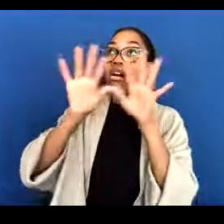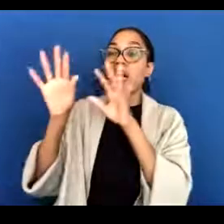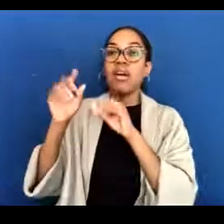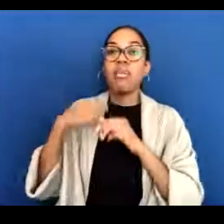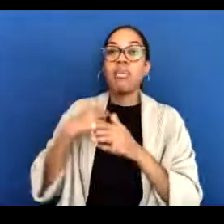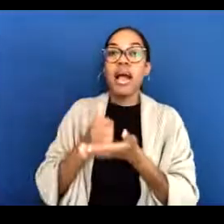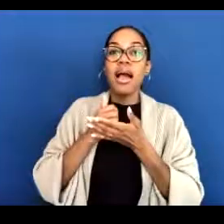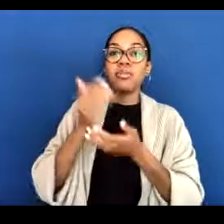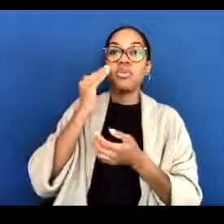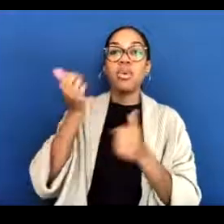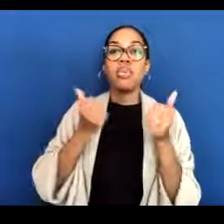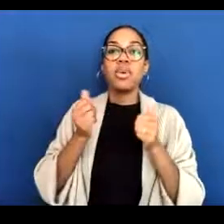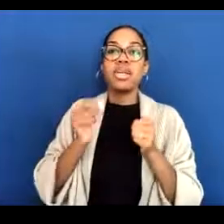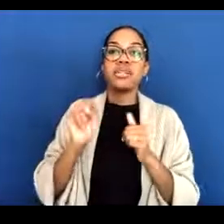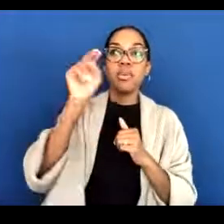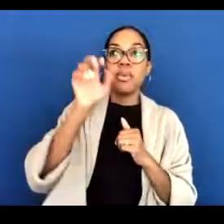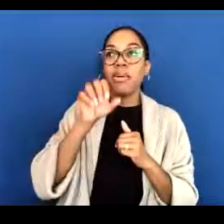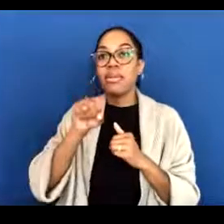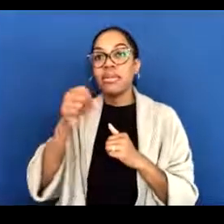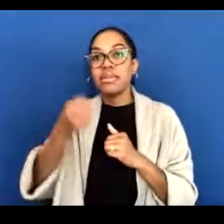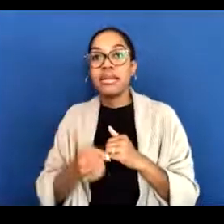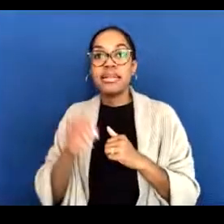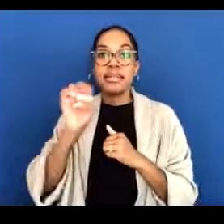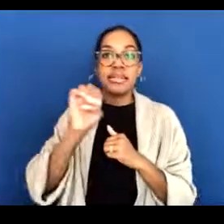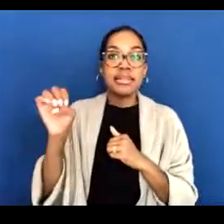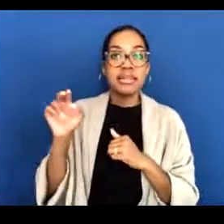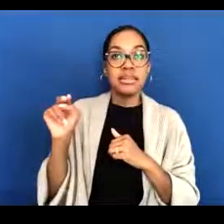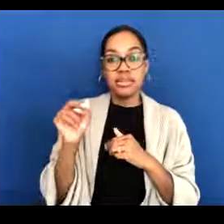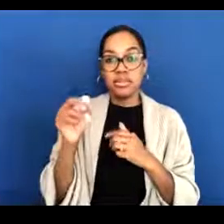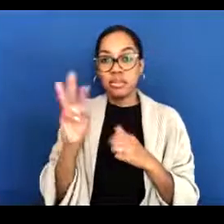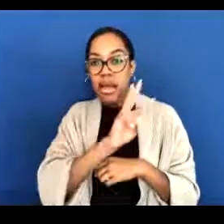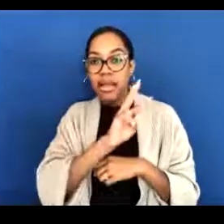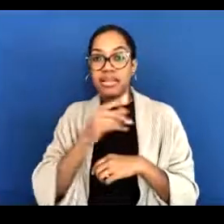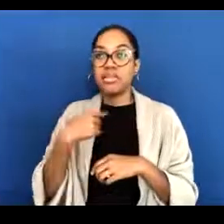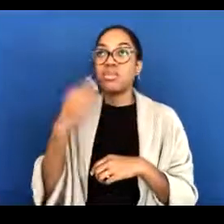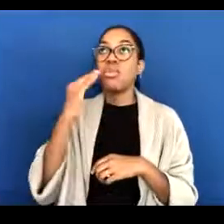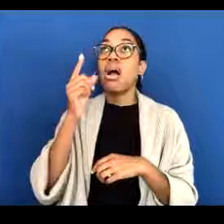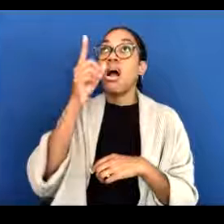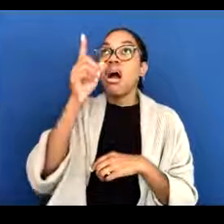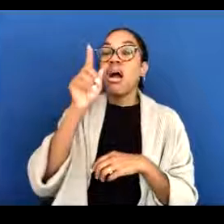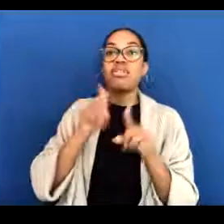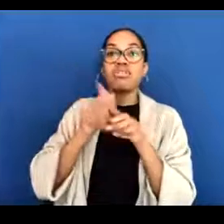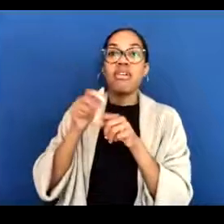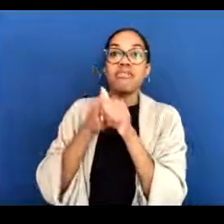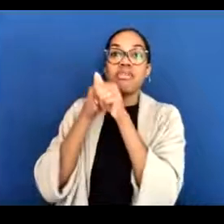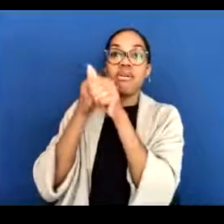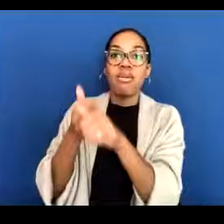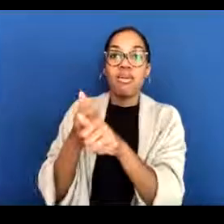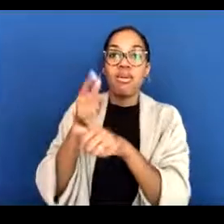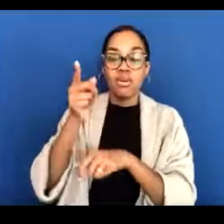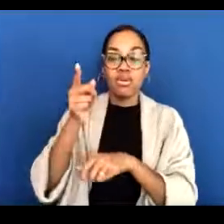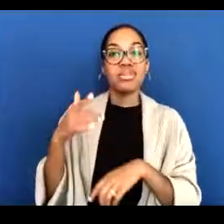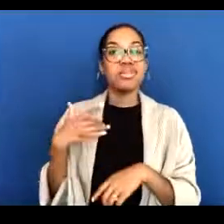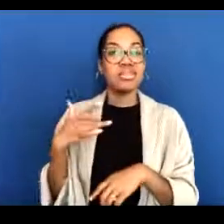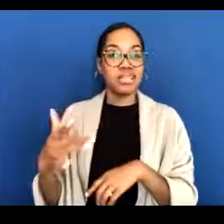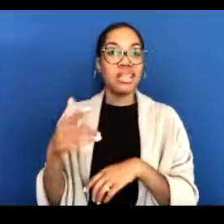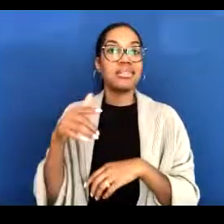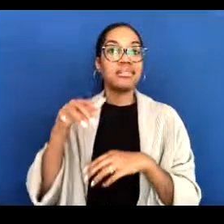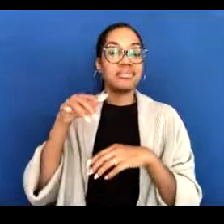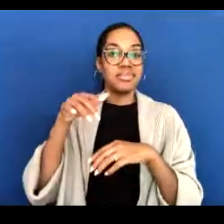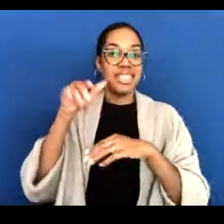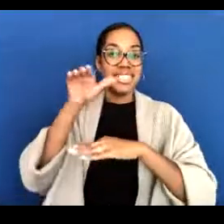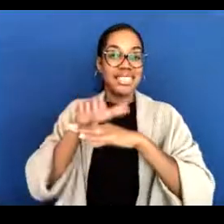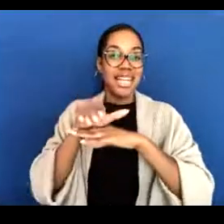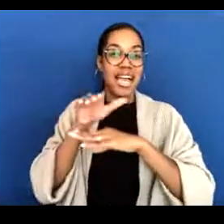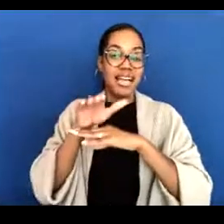And of course, you can only see constellations at night. So there's several different reasons why bird migration typically occurs at night as opposed to during the daylight hours